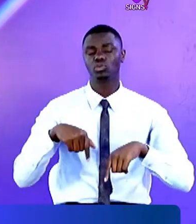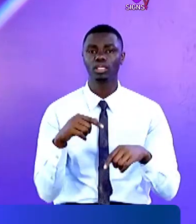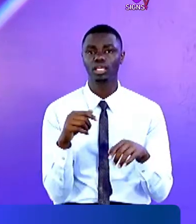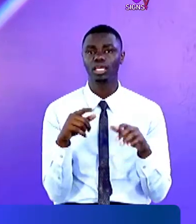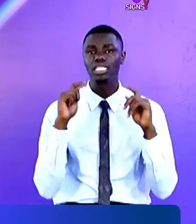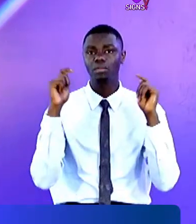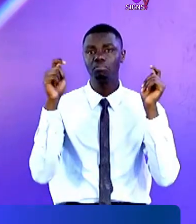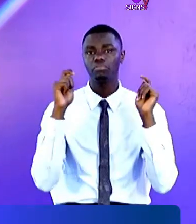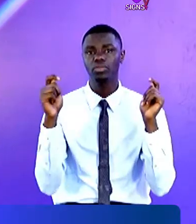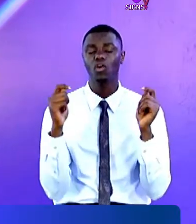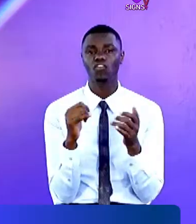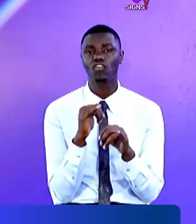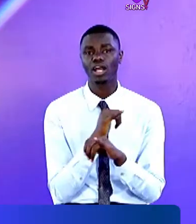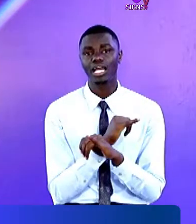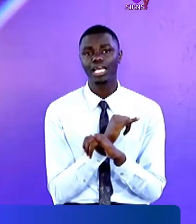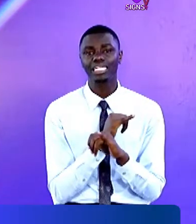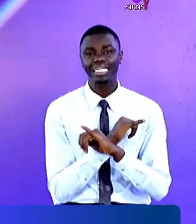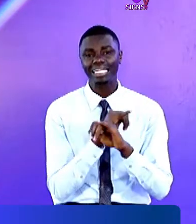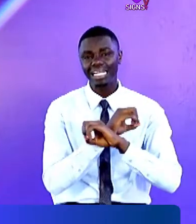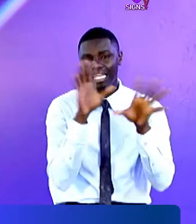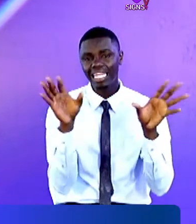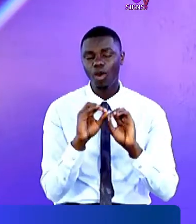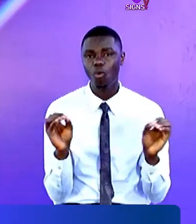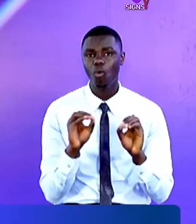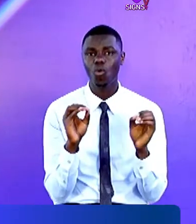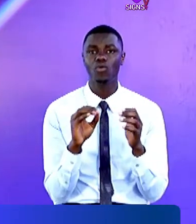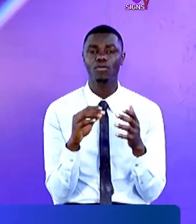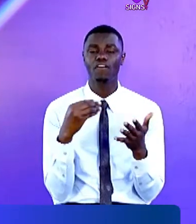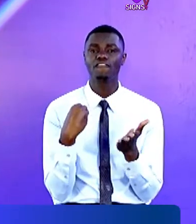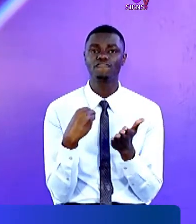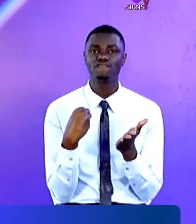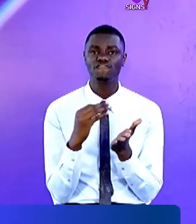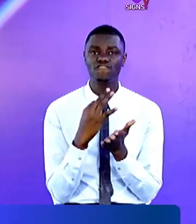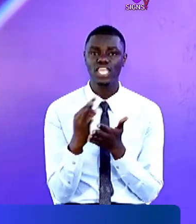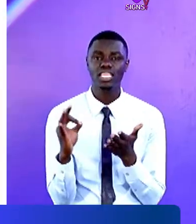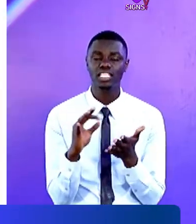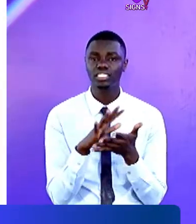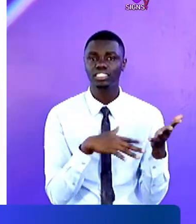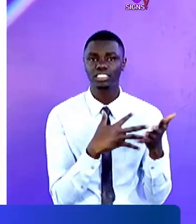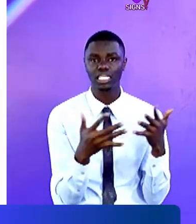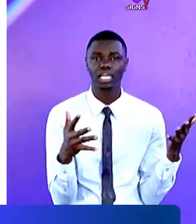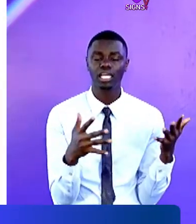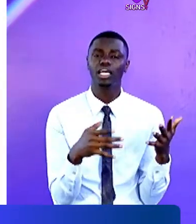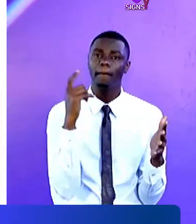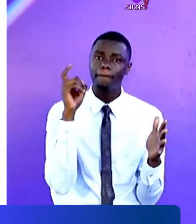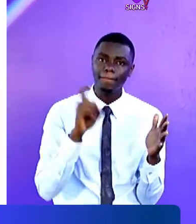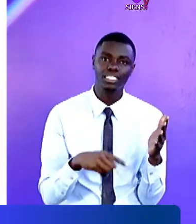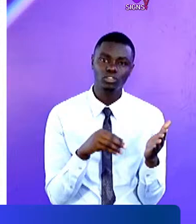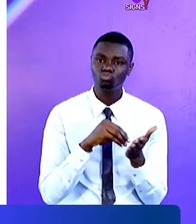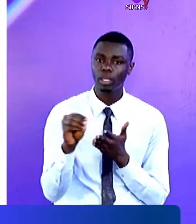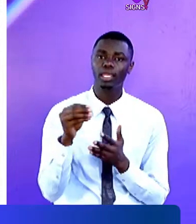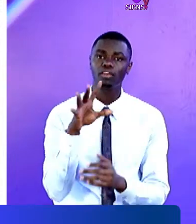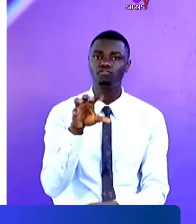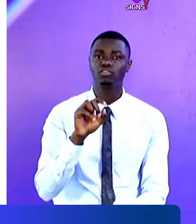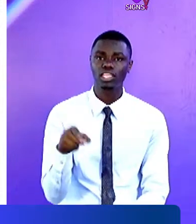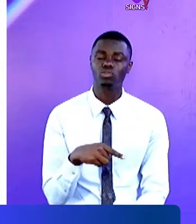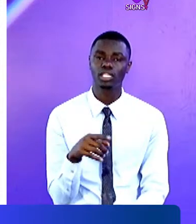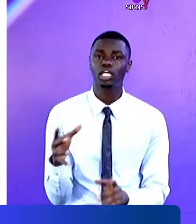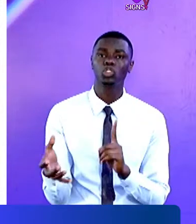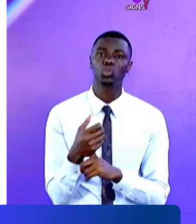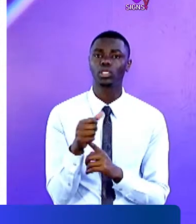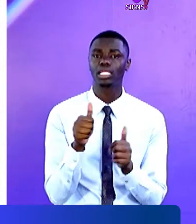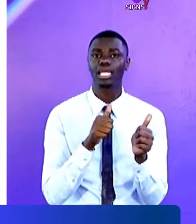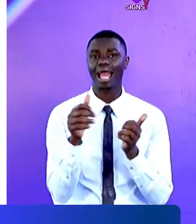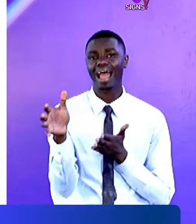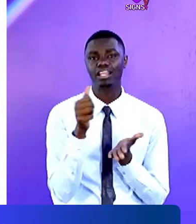over unclear fee structures, including mandatory charges of up to 50,000 Kenyan shillings to secure admission, even